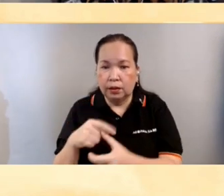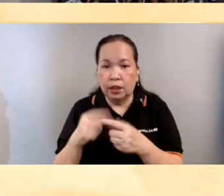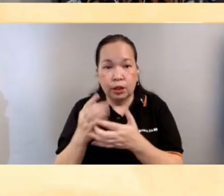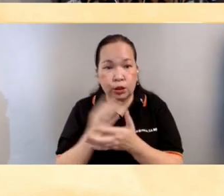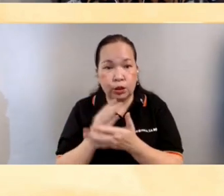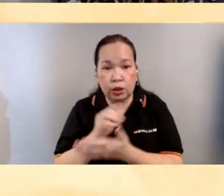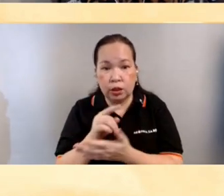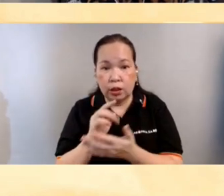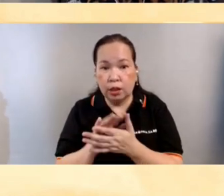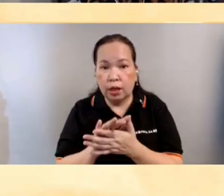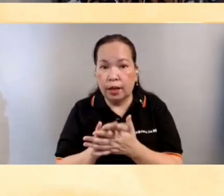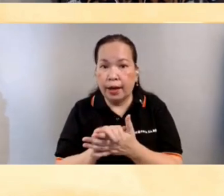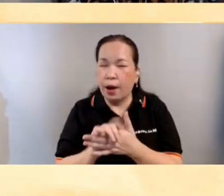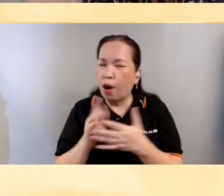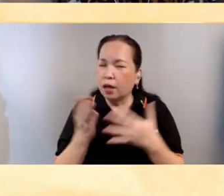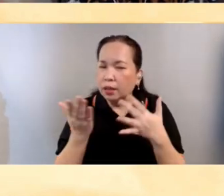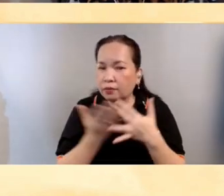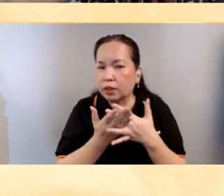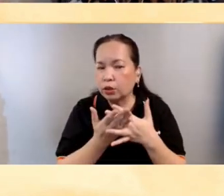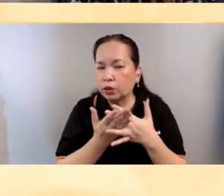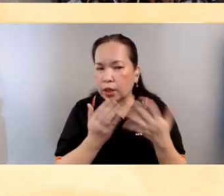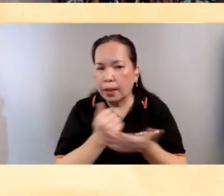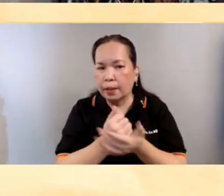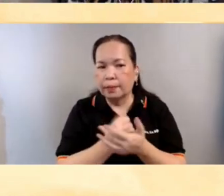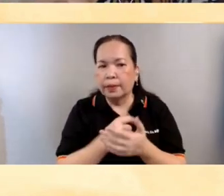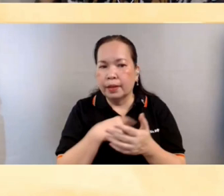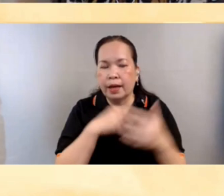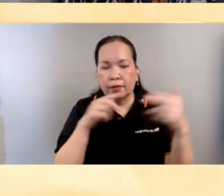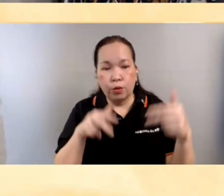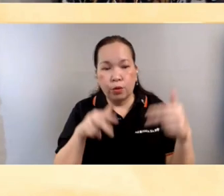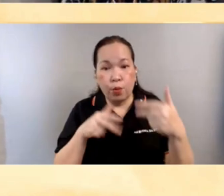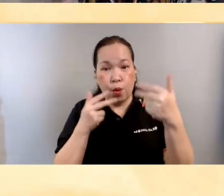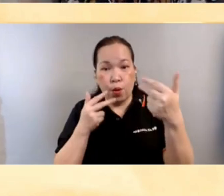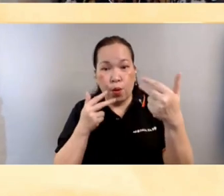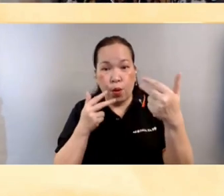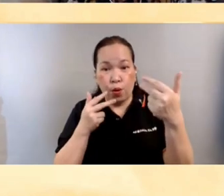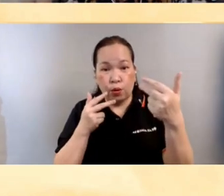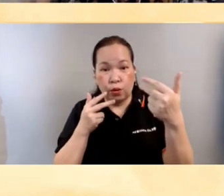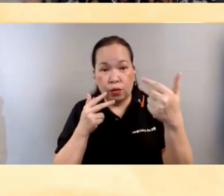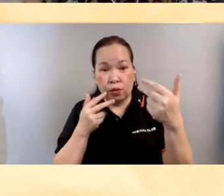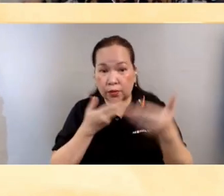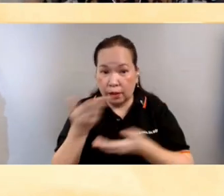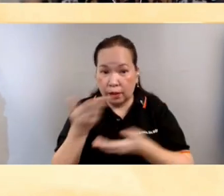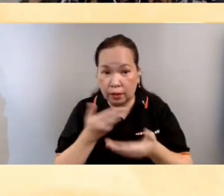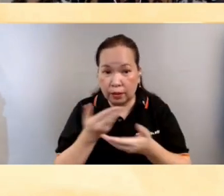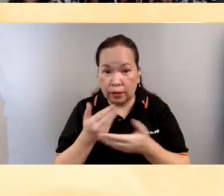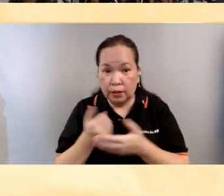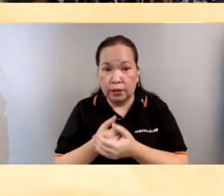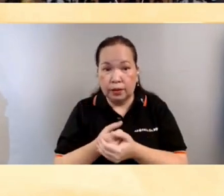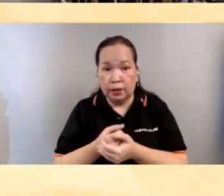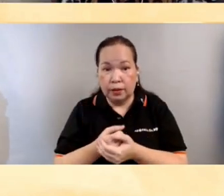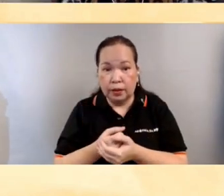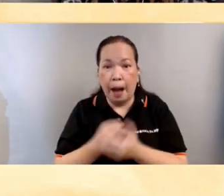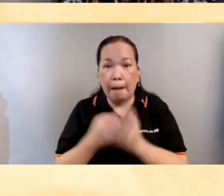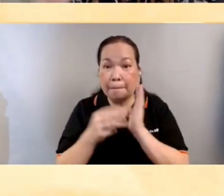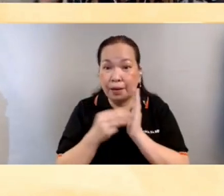you, we've developed this remote counseling for OSAIC survivors, a treatment manual. So this is still like